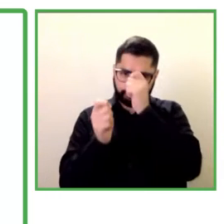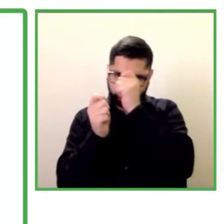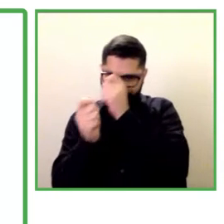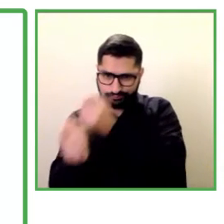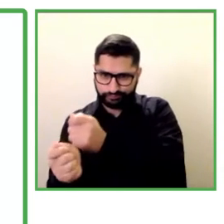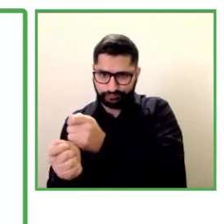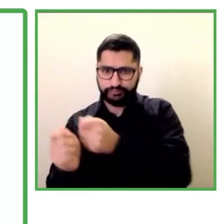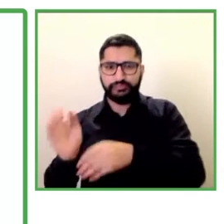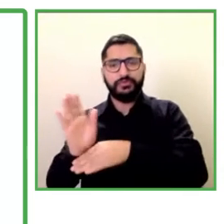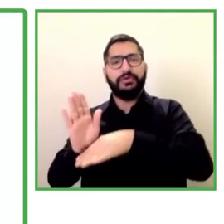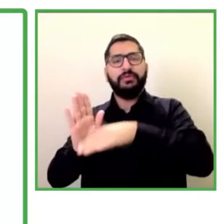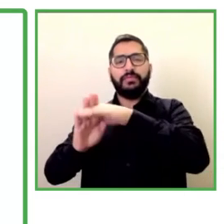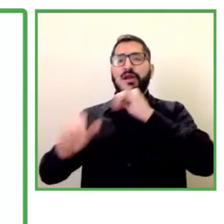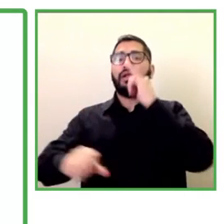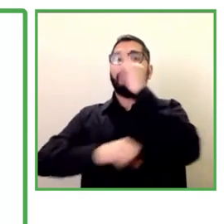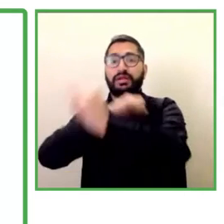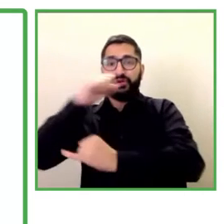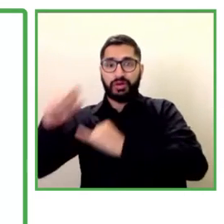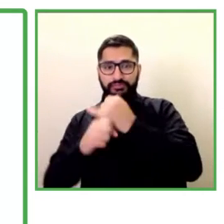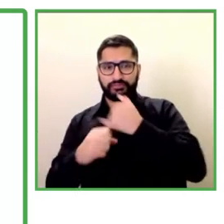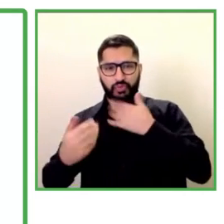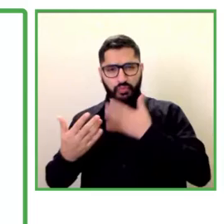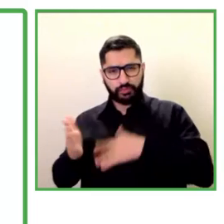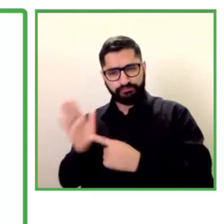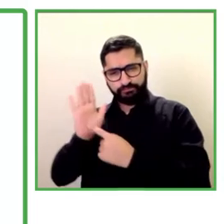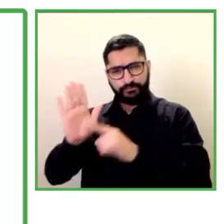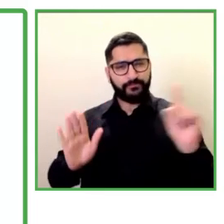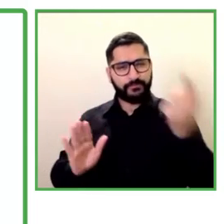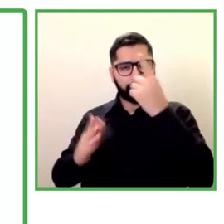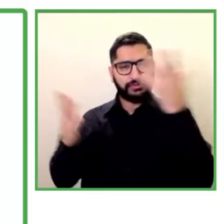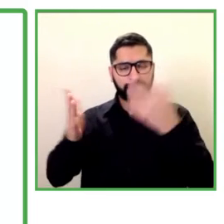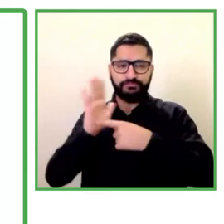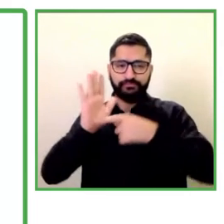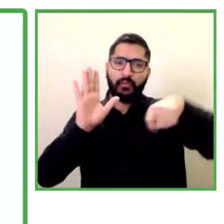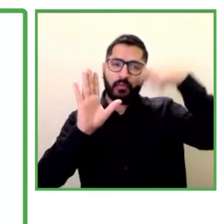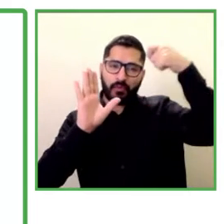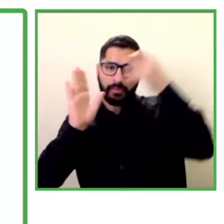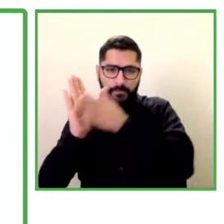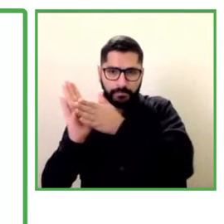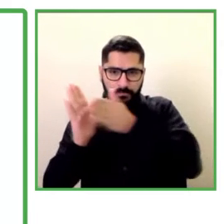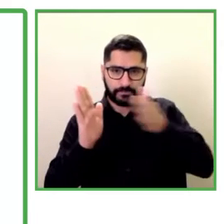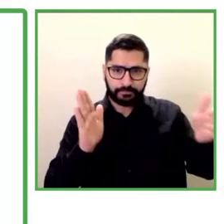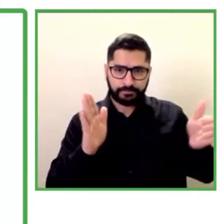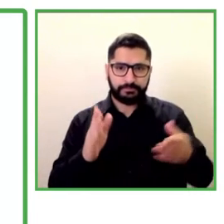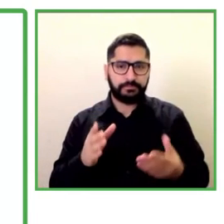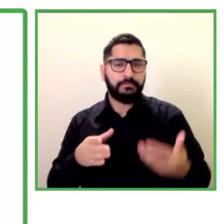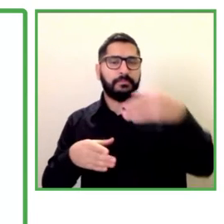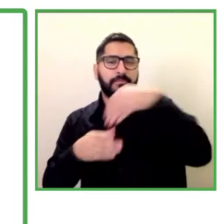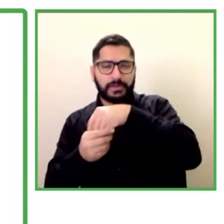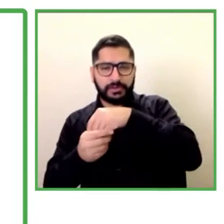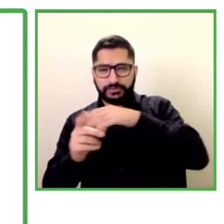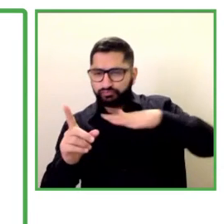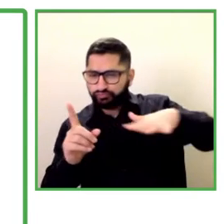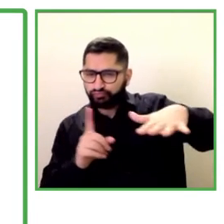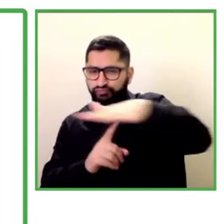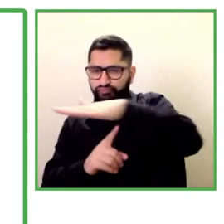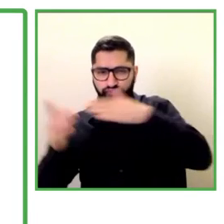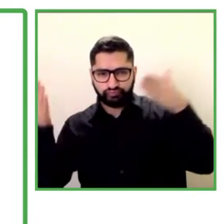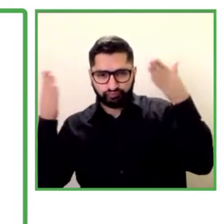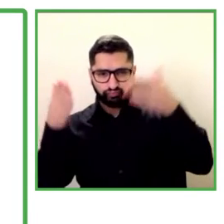acknowledged efforts. But before, I would like to show you a very short video to give you more context about who we